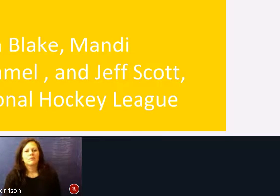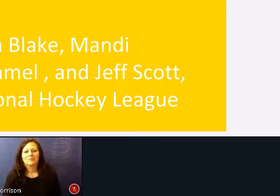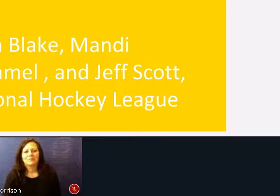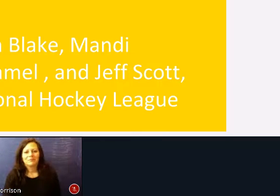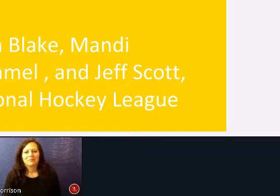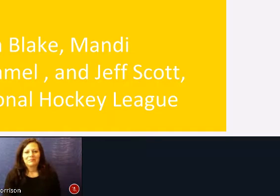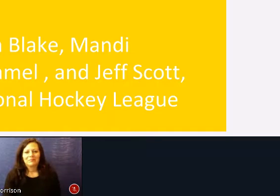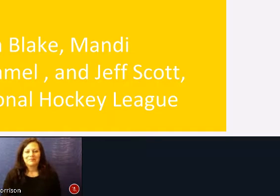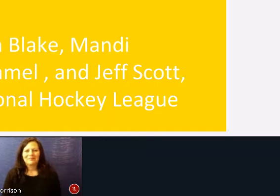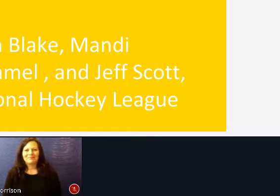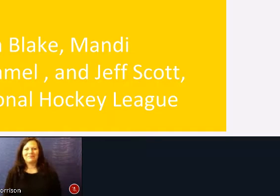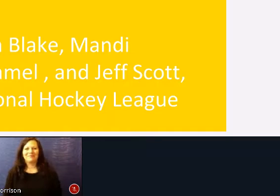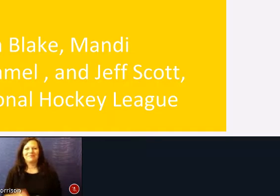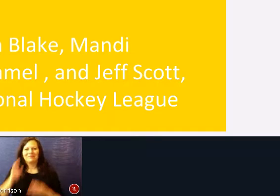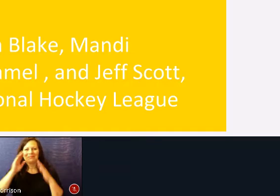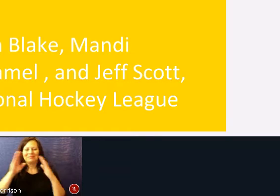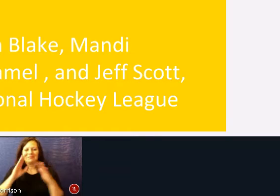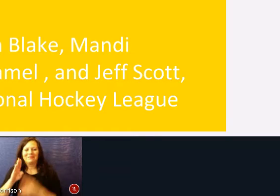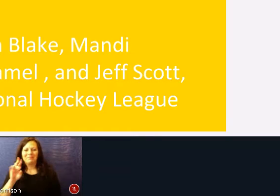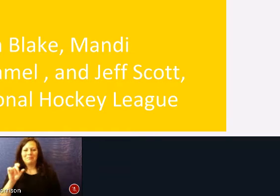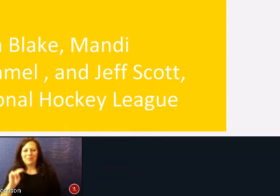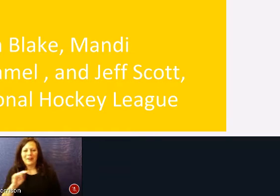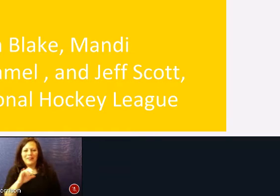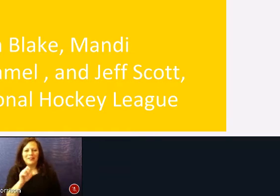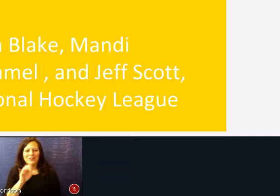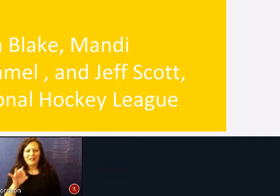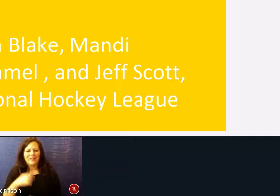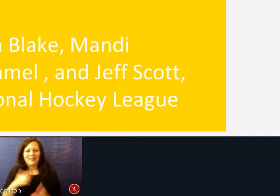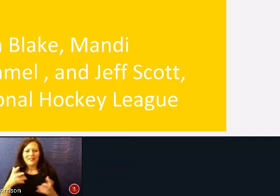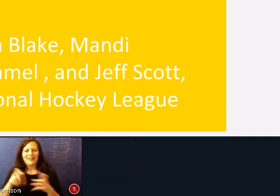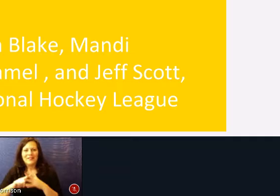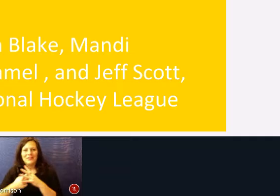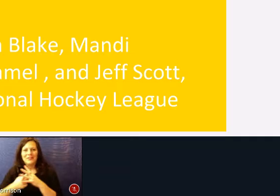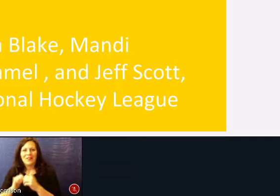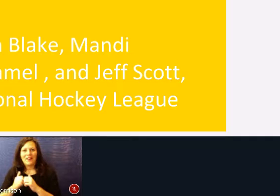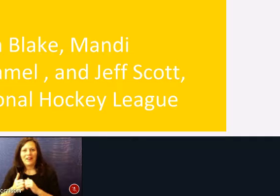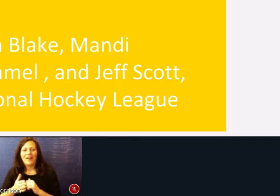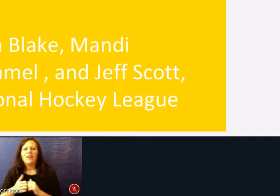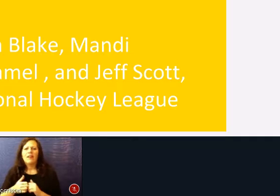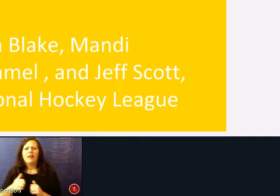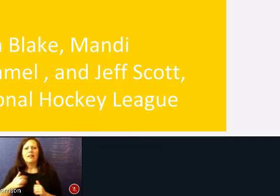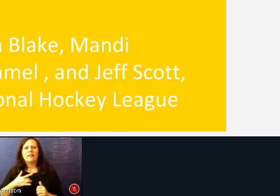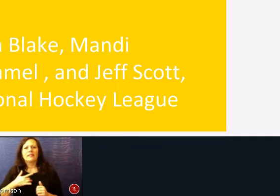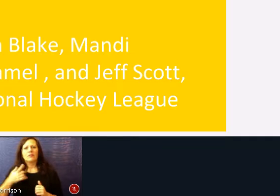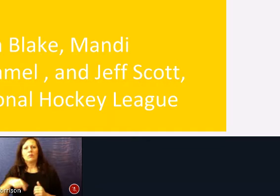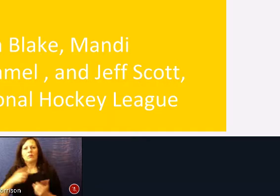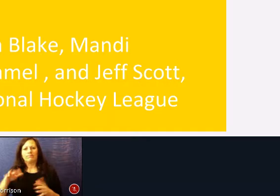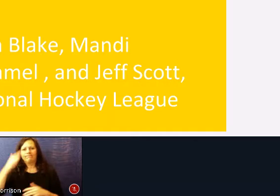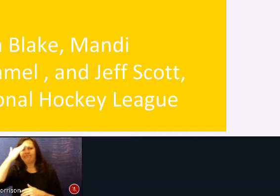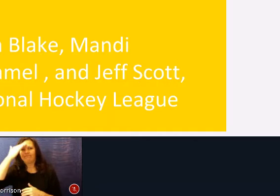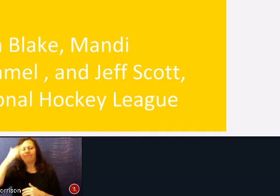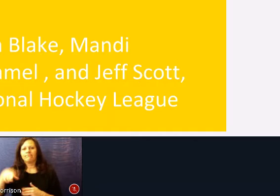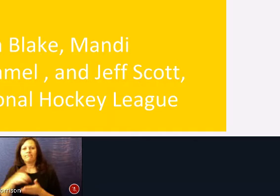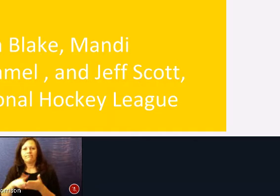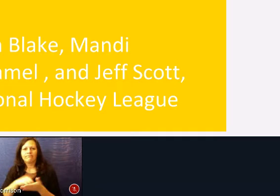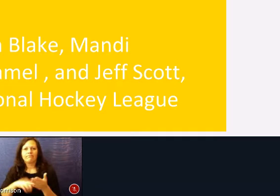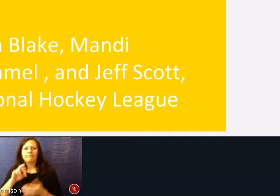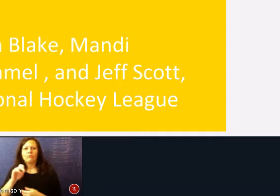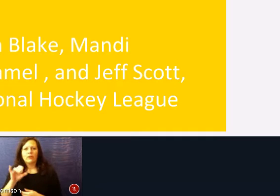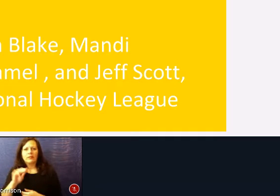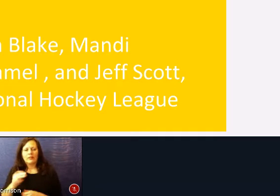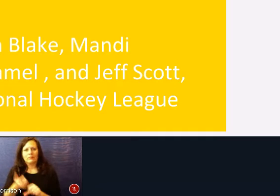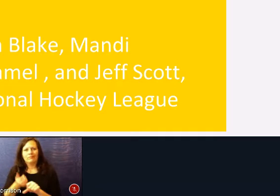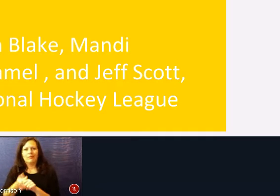Brian and Jeff, I would like to get started with you in the sense that we know this is an issue for the sport. We know that